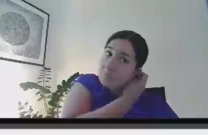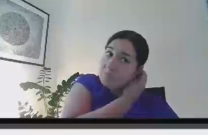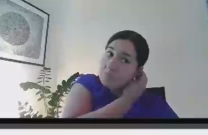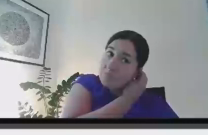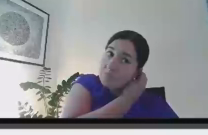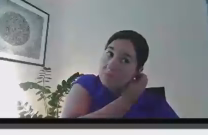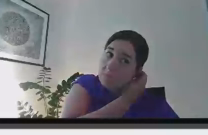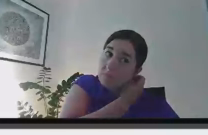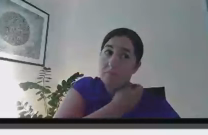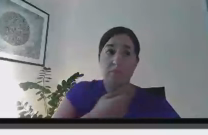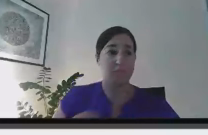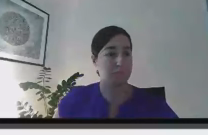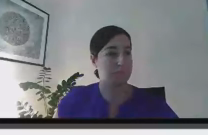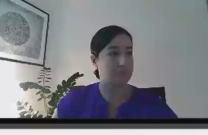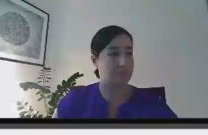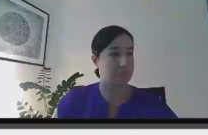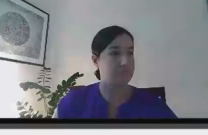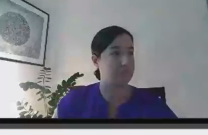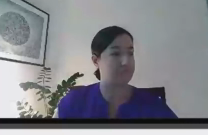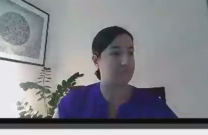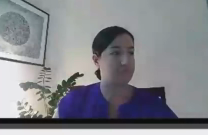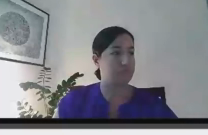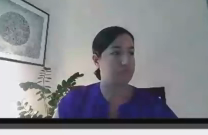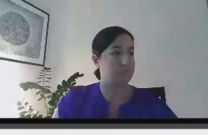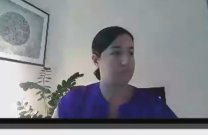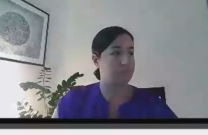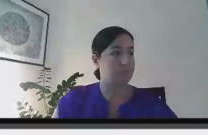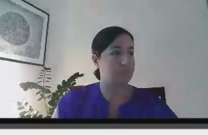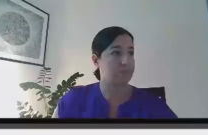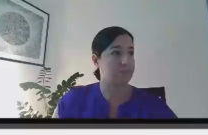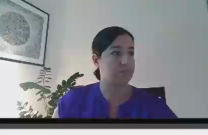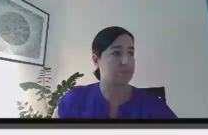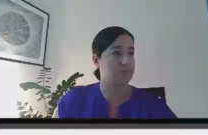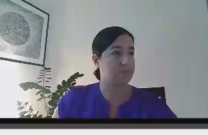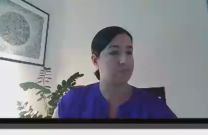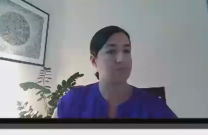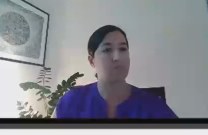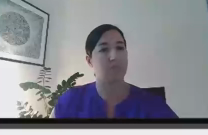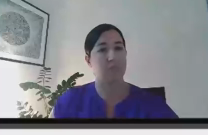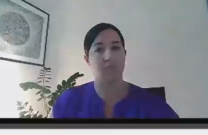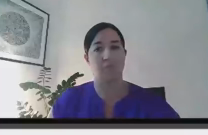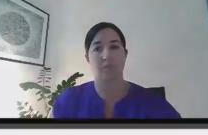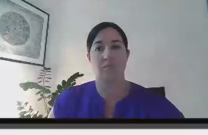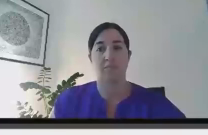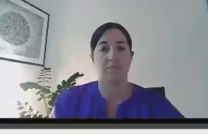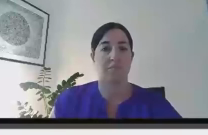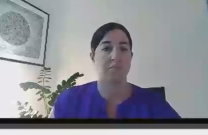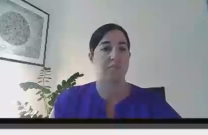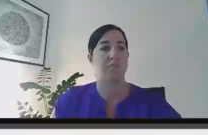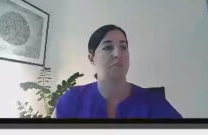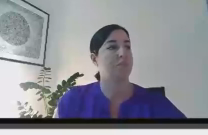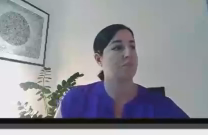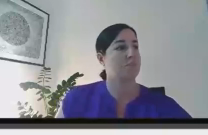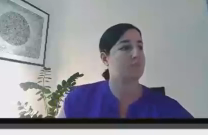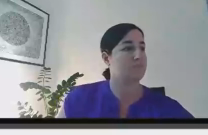in the middle. We keep Lowry still open as a 1-lane roadway in each direction as it is today. But of course, the bike lanes are